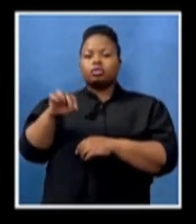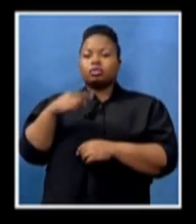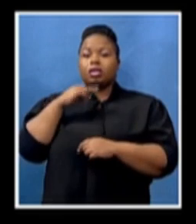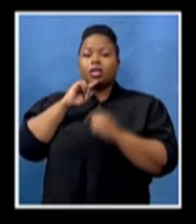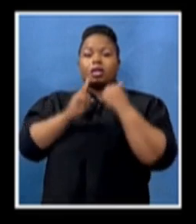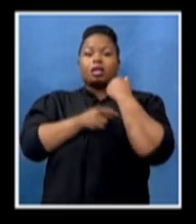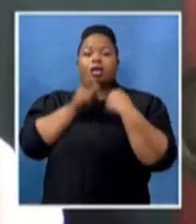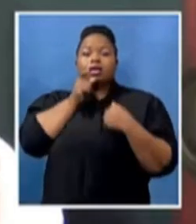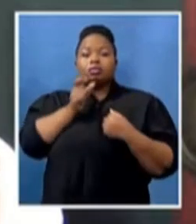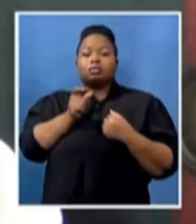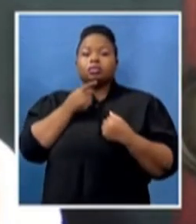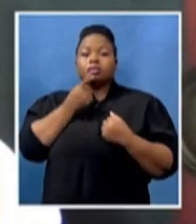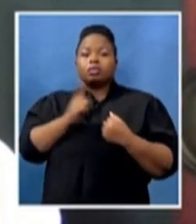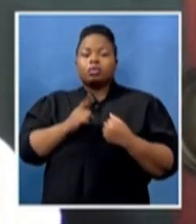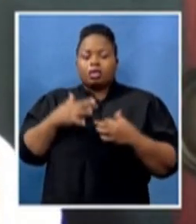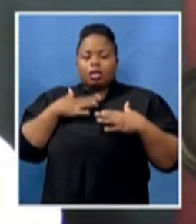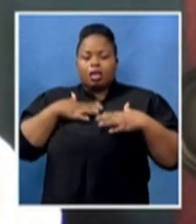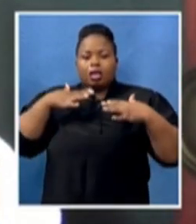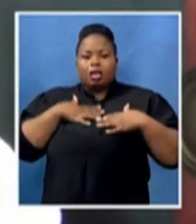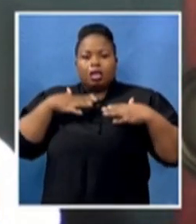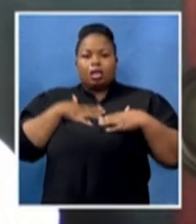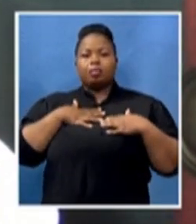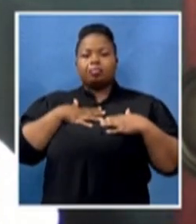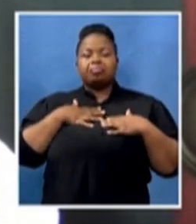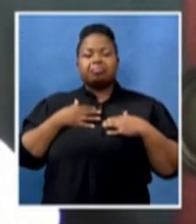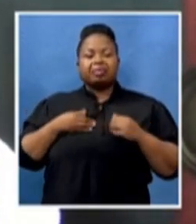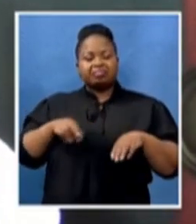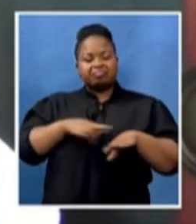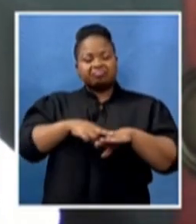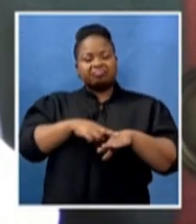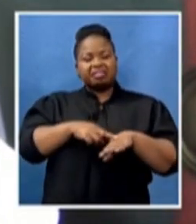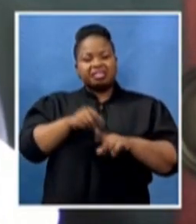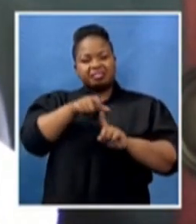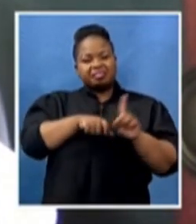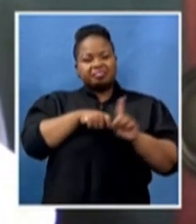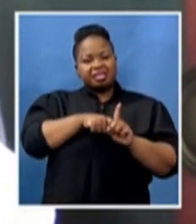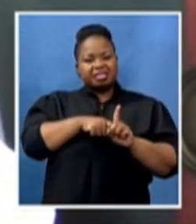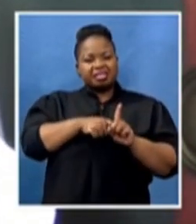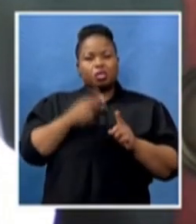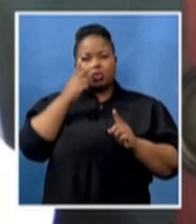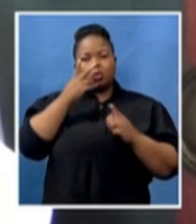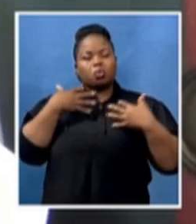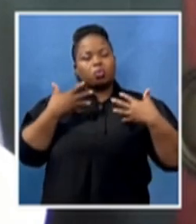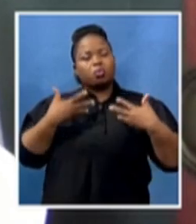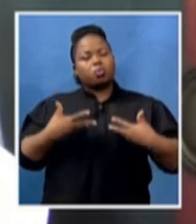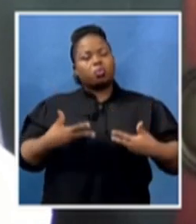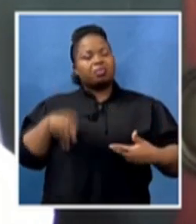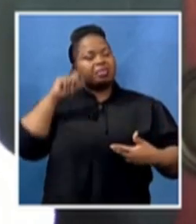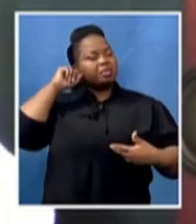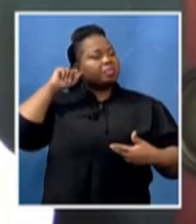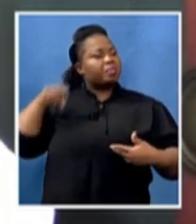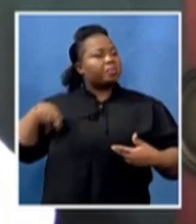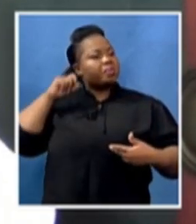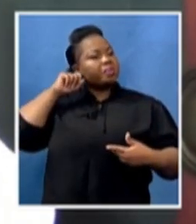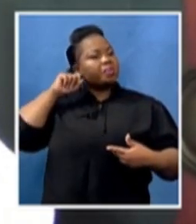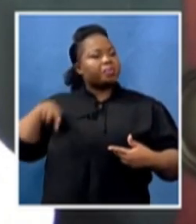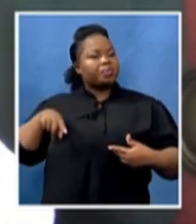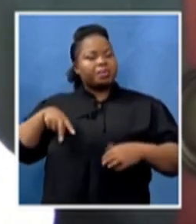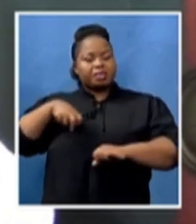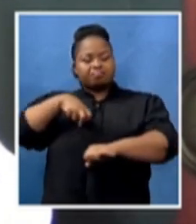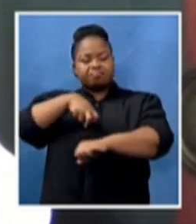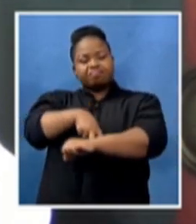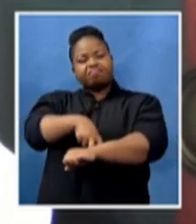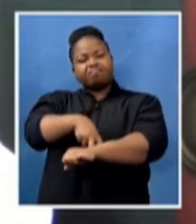of a racist who looked calm as he kept his knee on Floyd's neck. In 2014, Eric